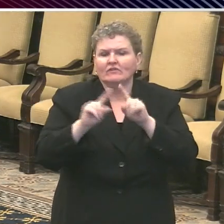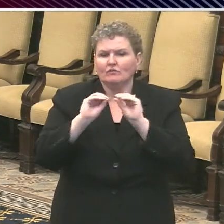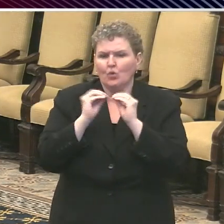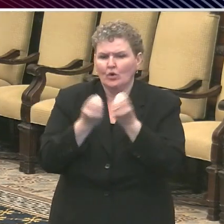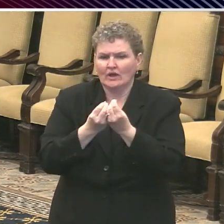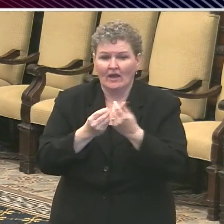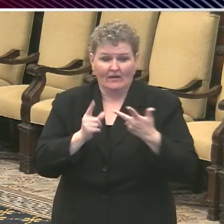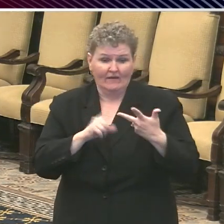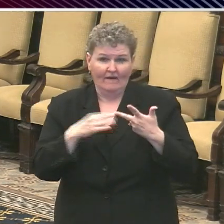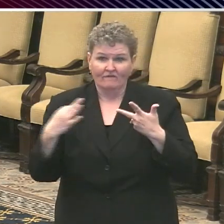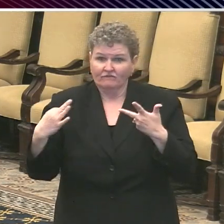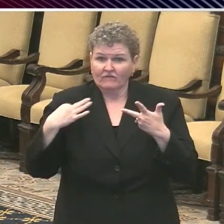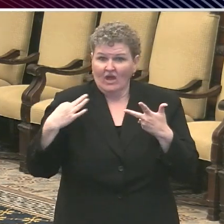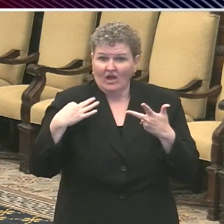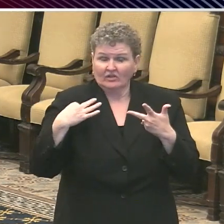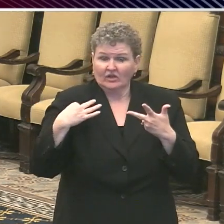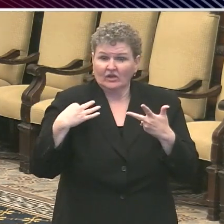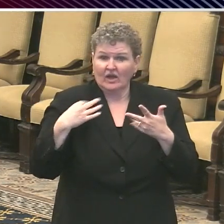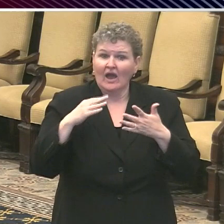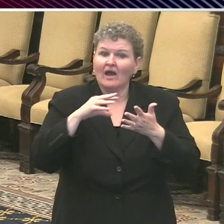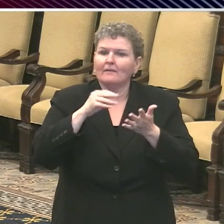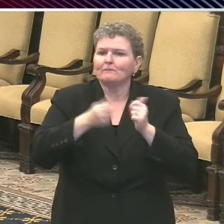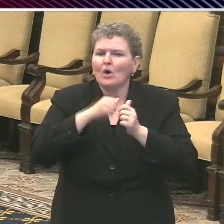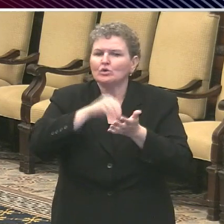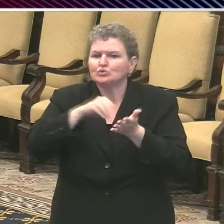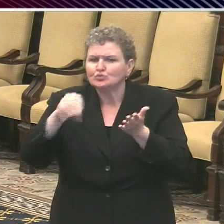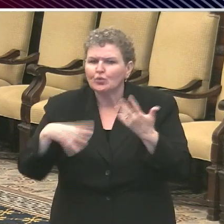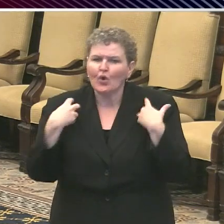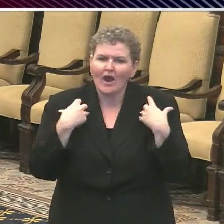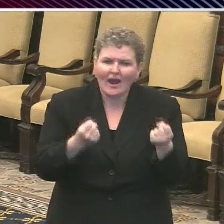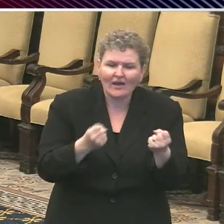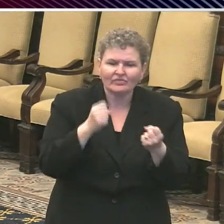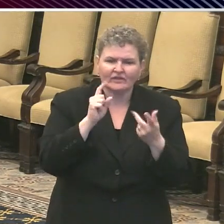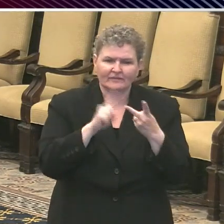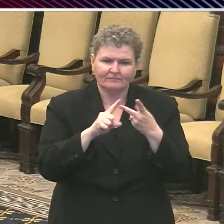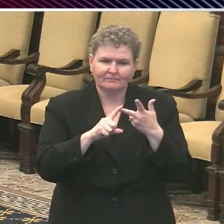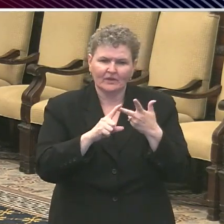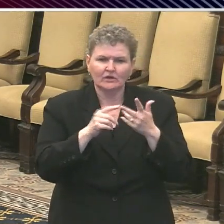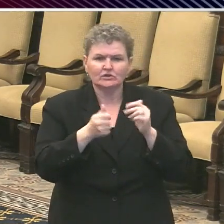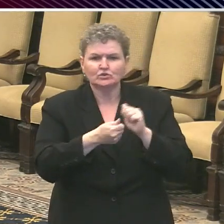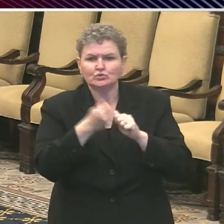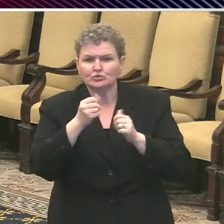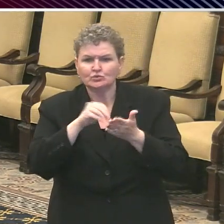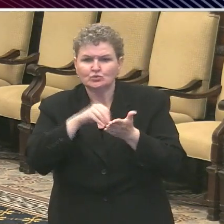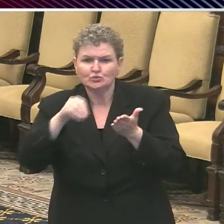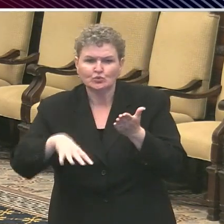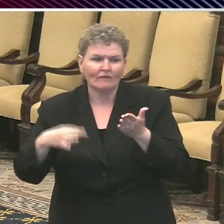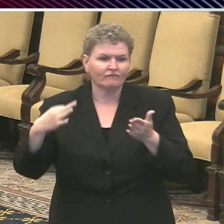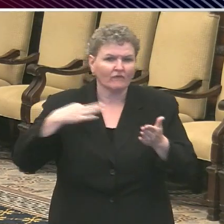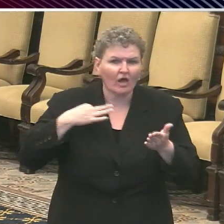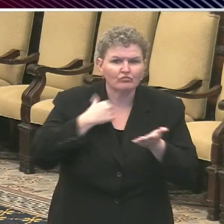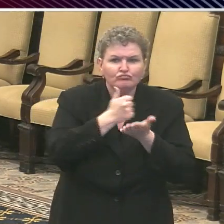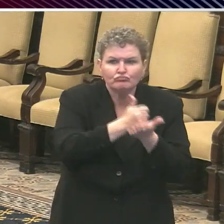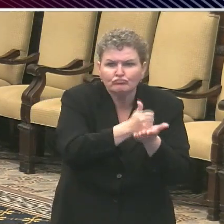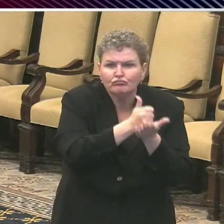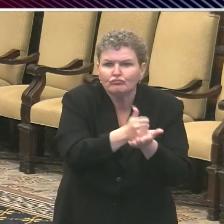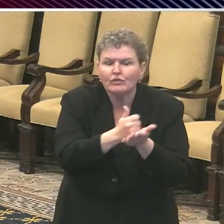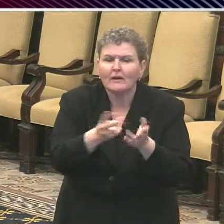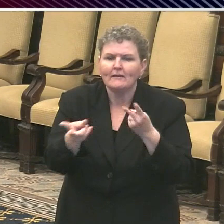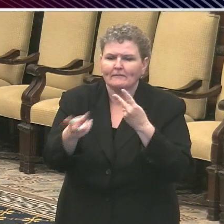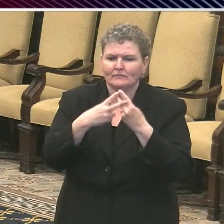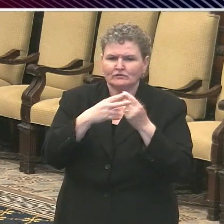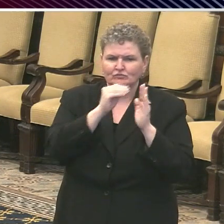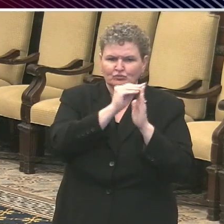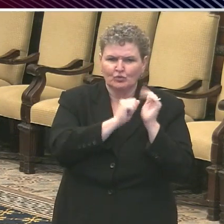health students have come forward. Organizations that have groups of students have come forward. We have the Medical Reserve Corps volunteers. They may assist with